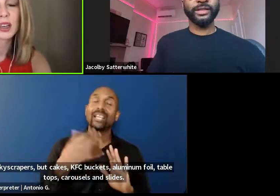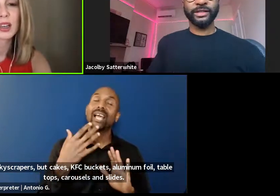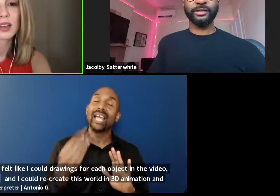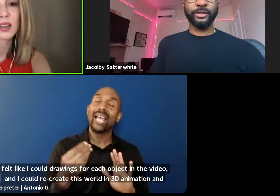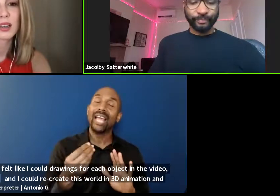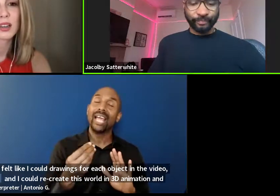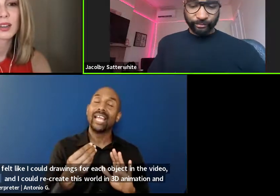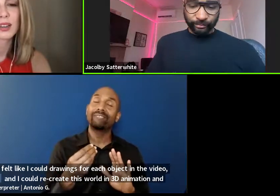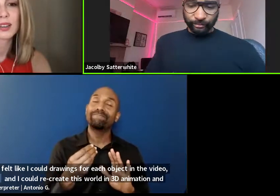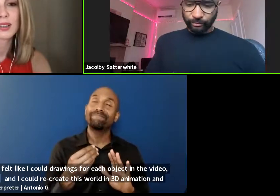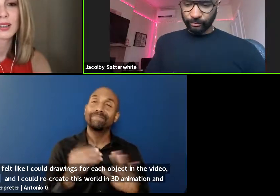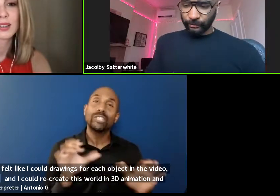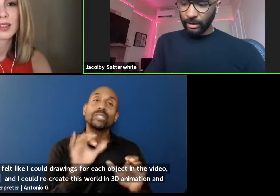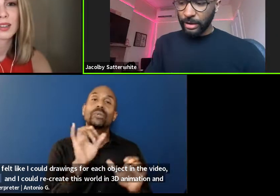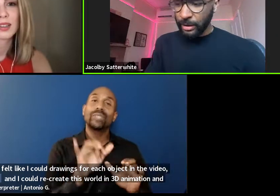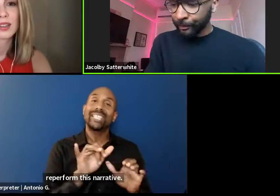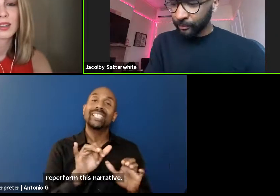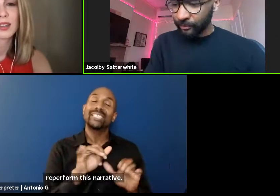way for me to, you know,